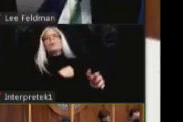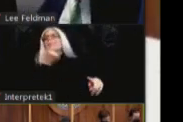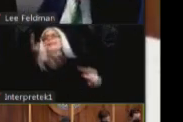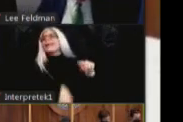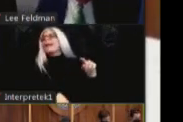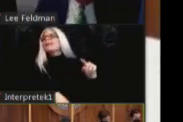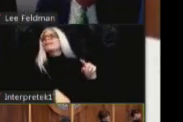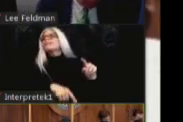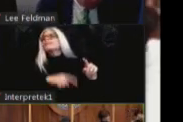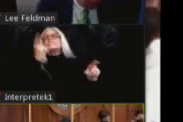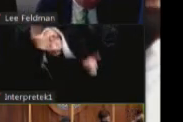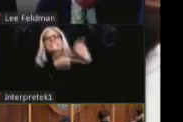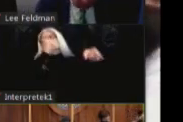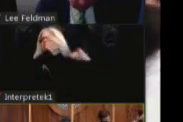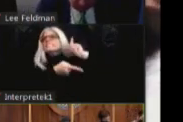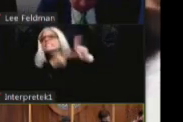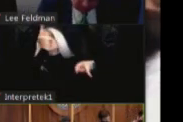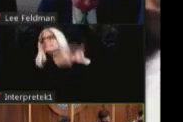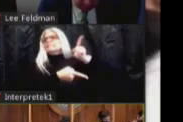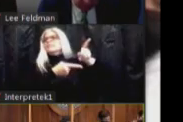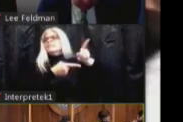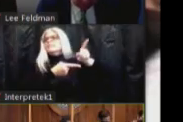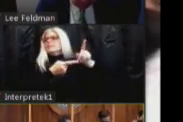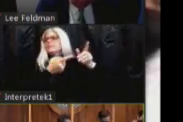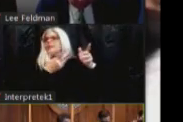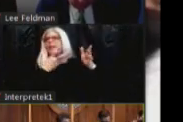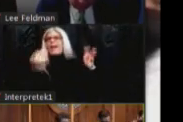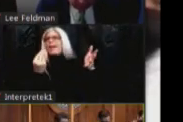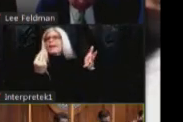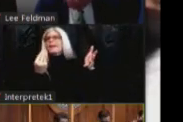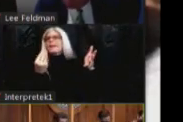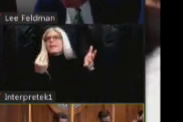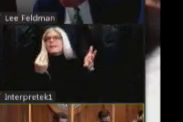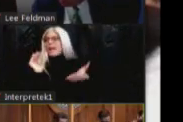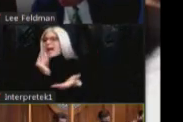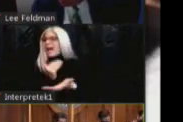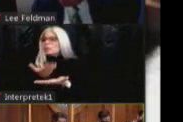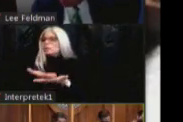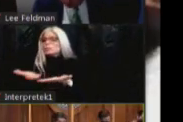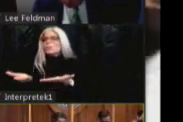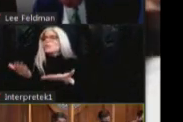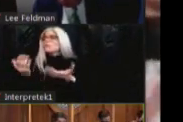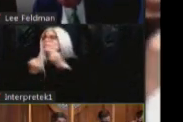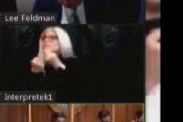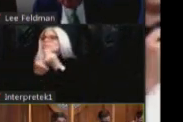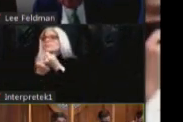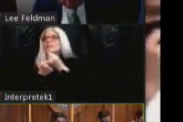urbanized area. And our greatest tool has always been collaboration and